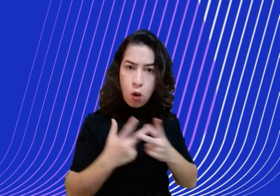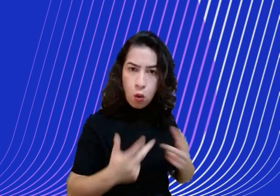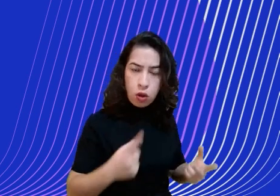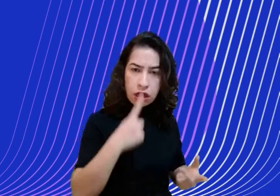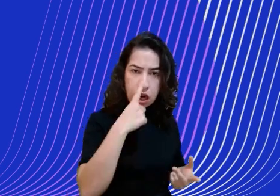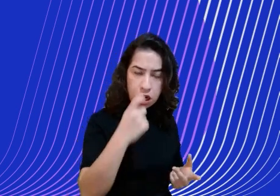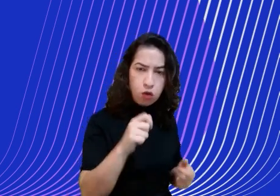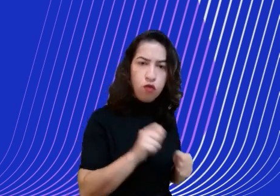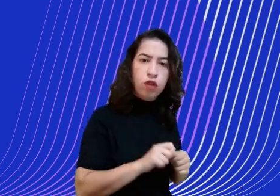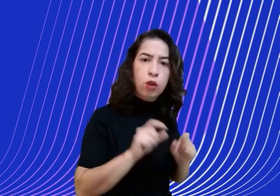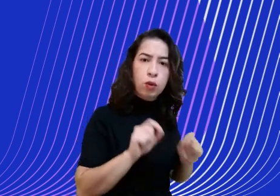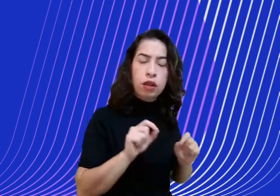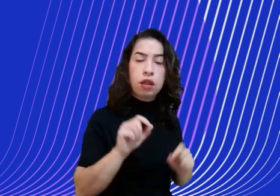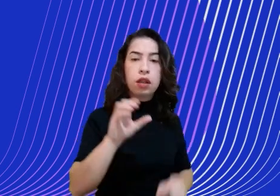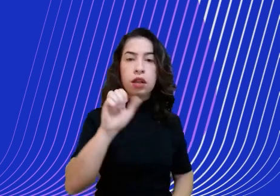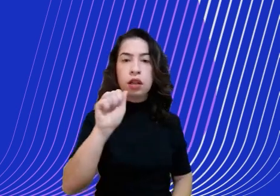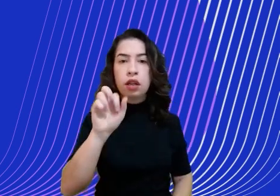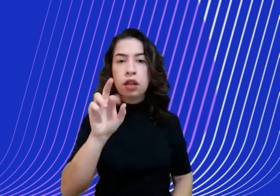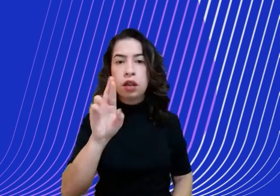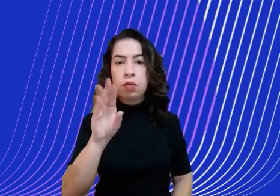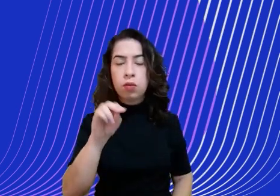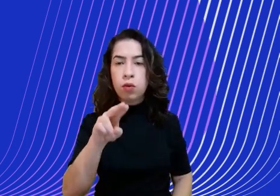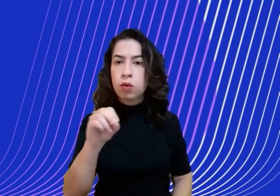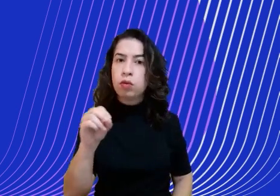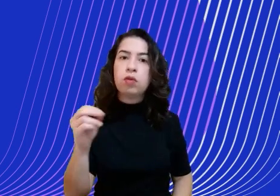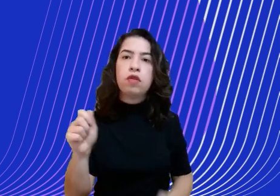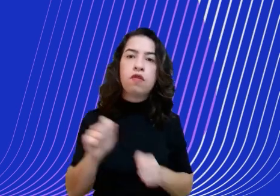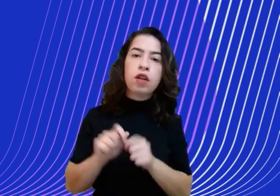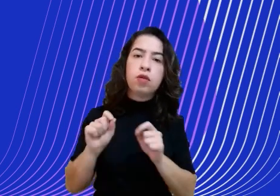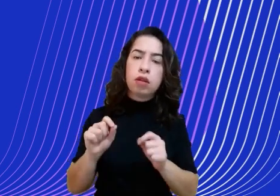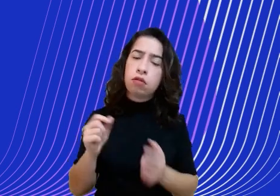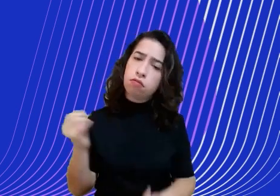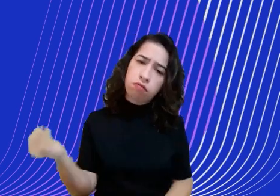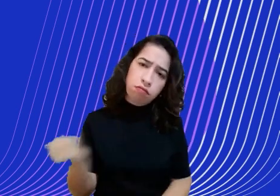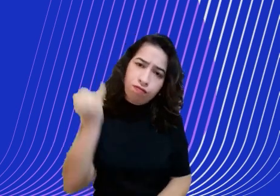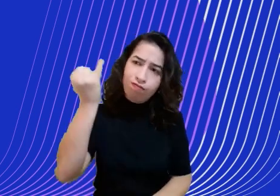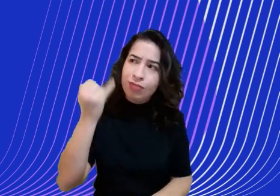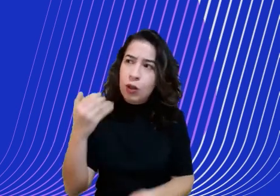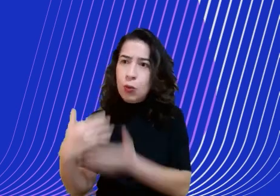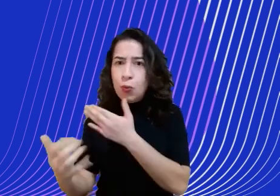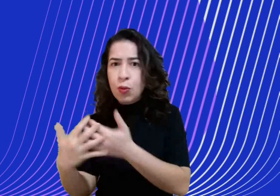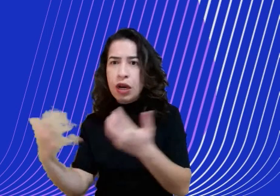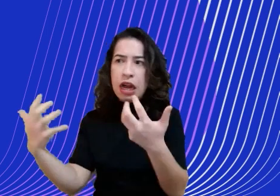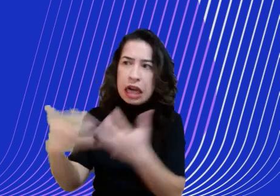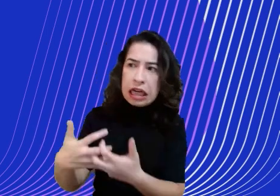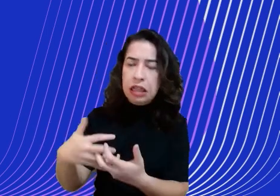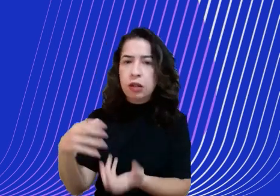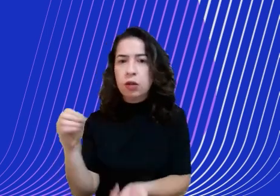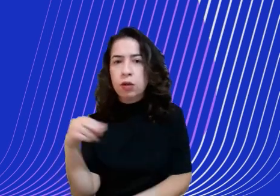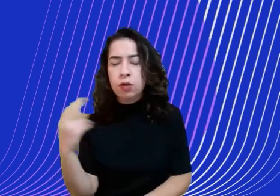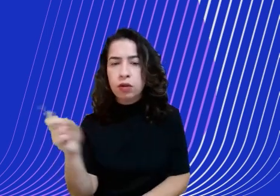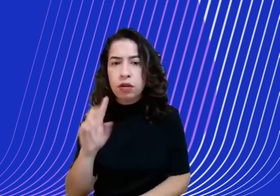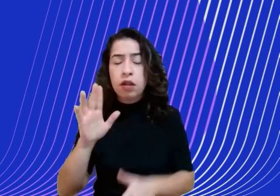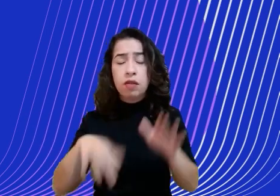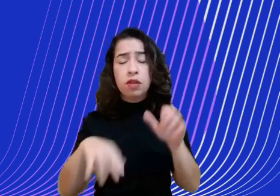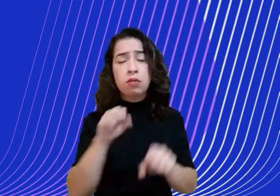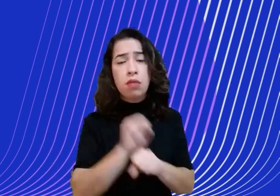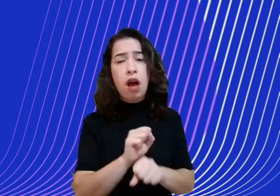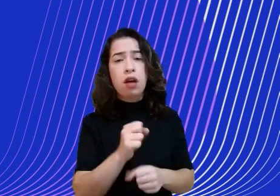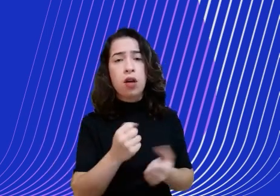we're going to do with our footprint, carbon footprint. So this essential, regardless of the crisis, sometimes we stop consuming, we